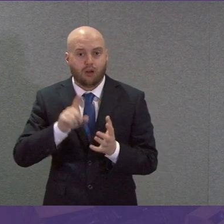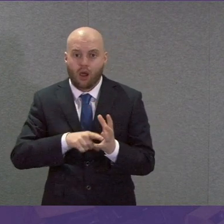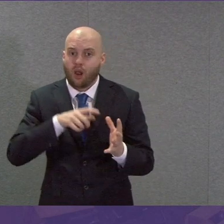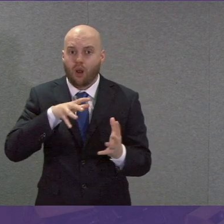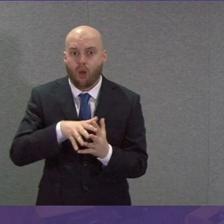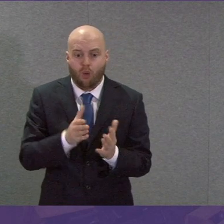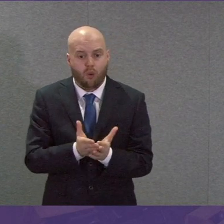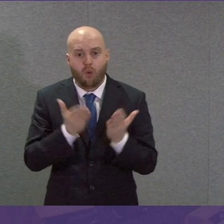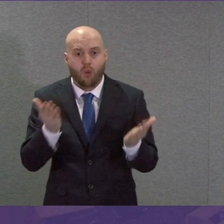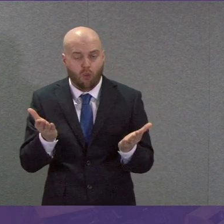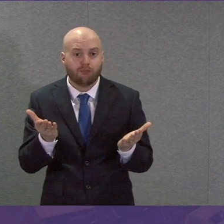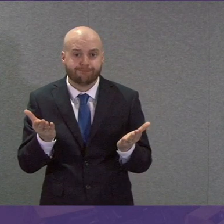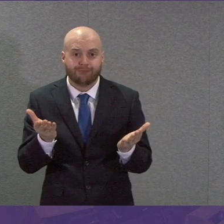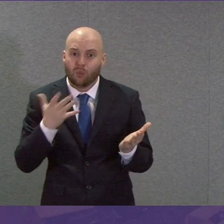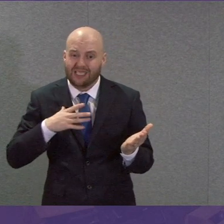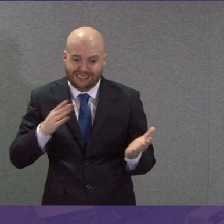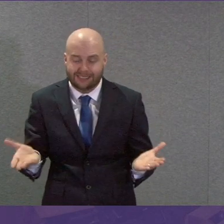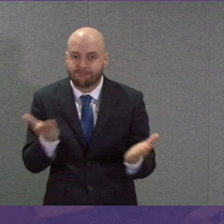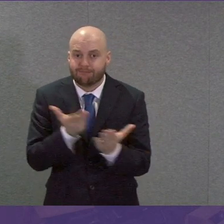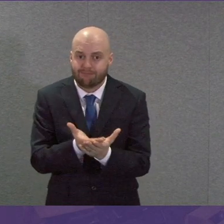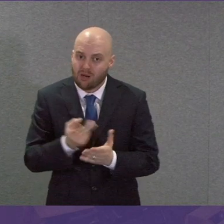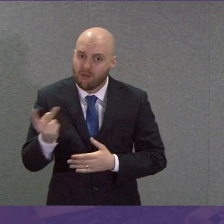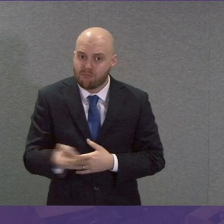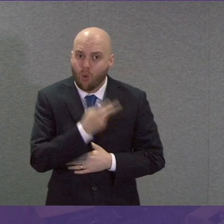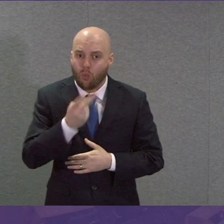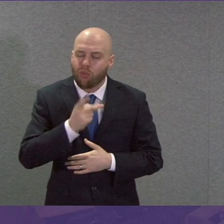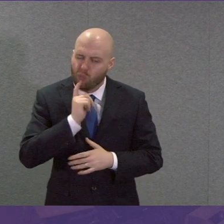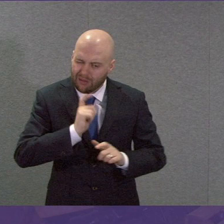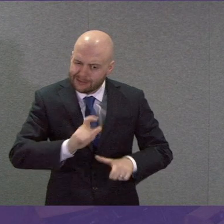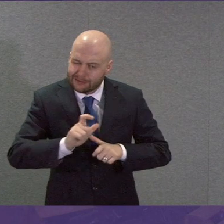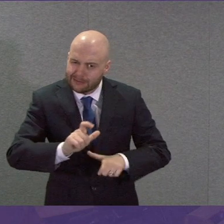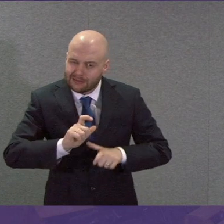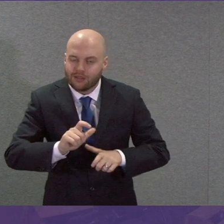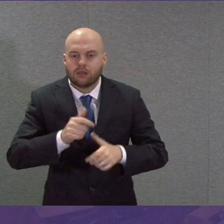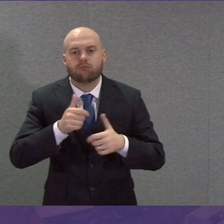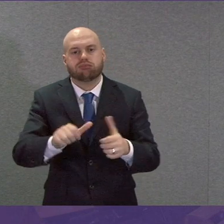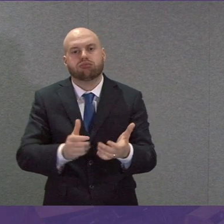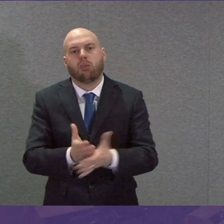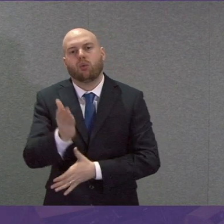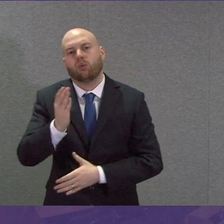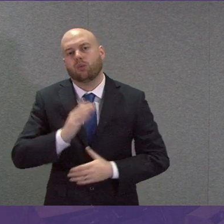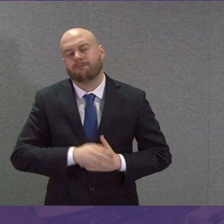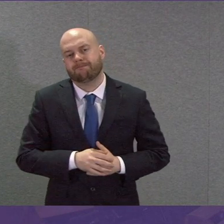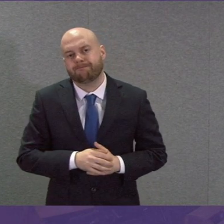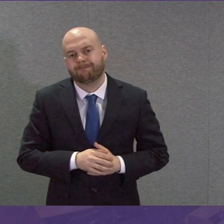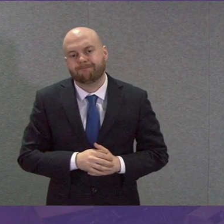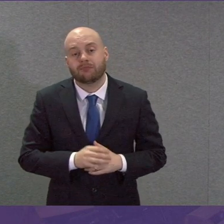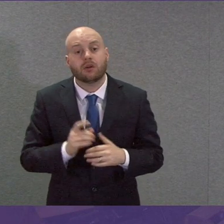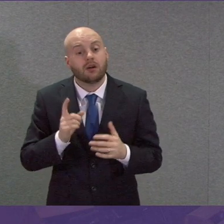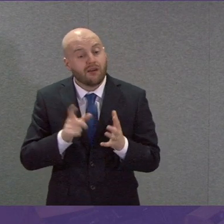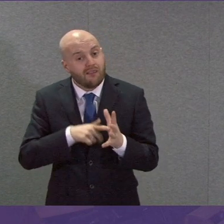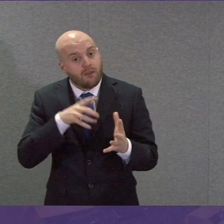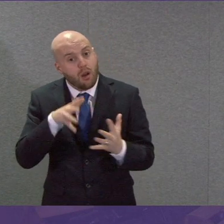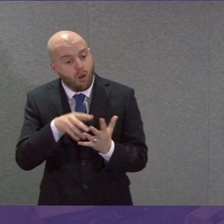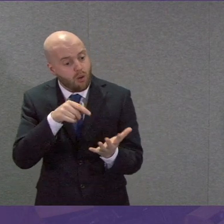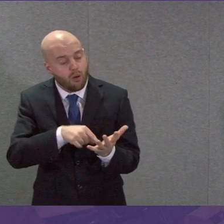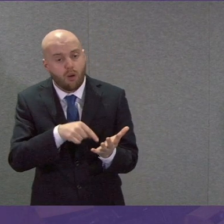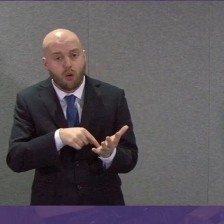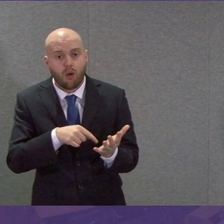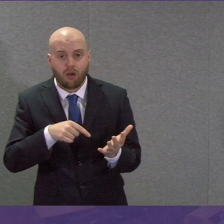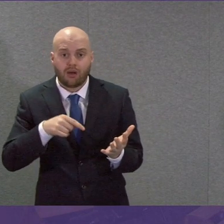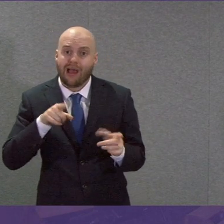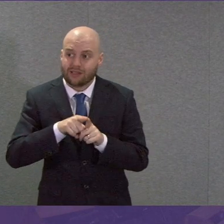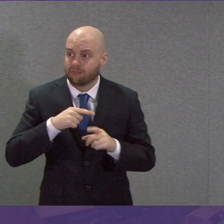us through. I reluctantly leave the singing to others, but as to the laws, I will do all I can, with my colleagues and with this